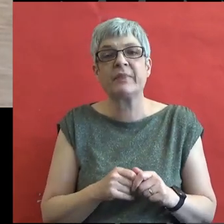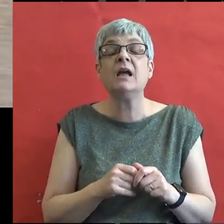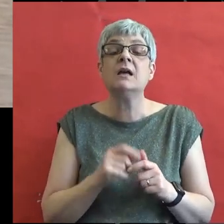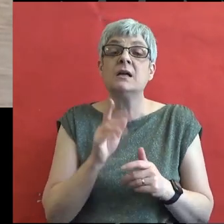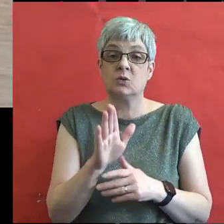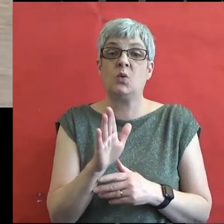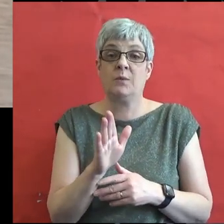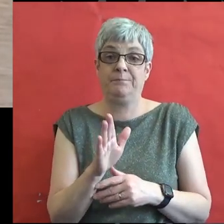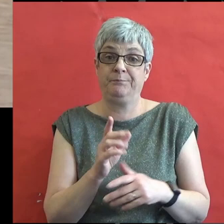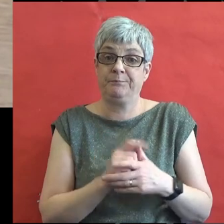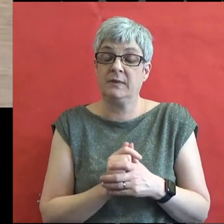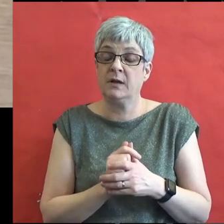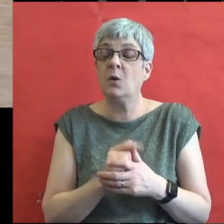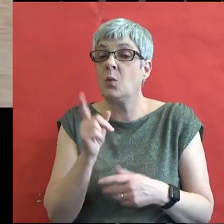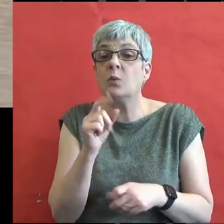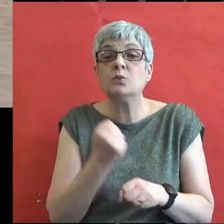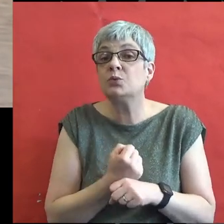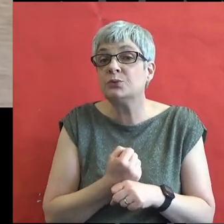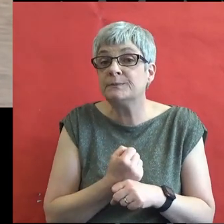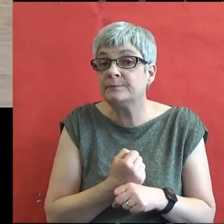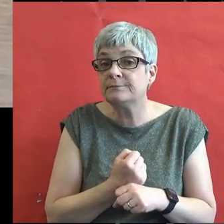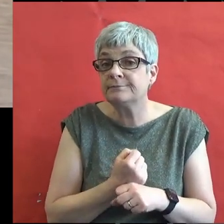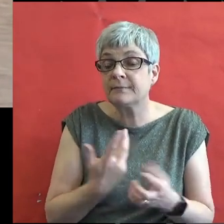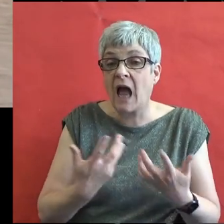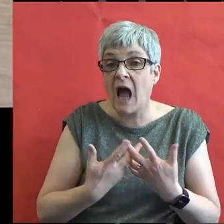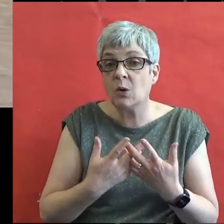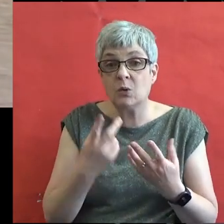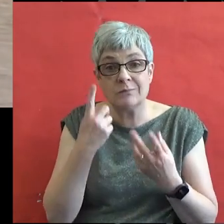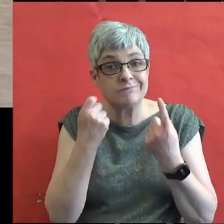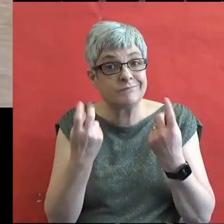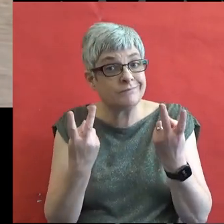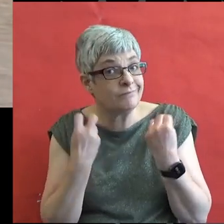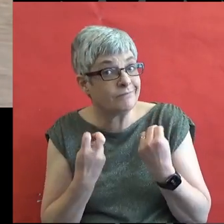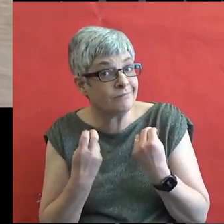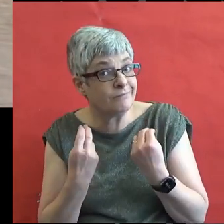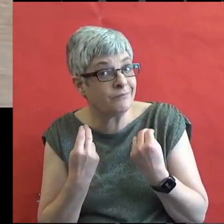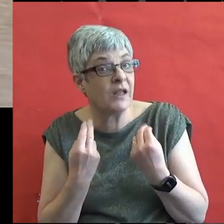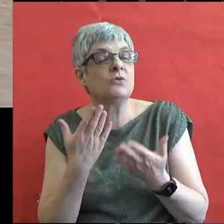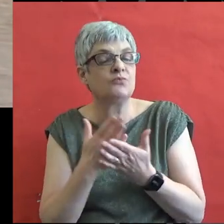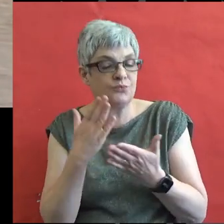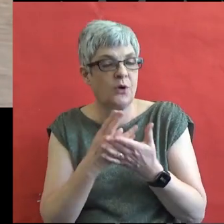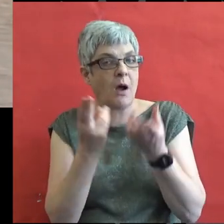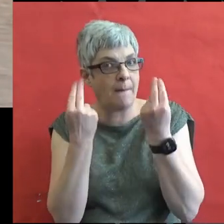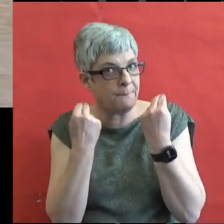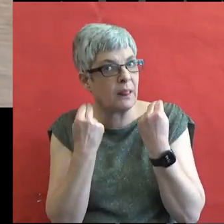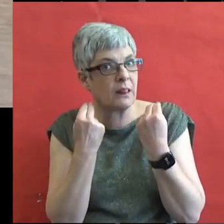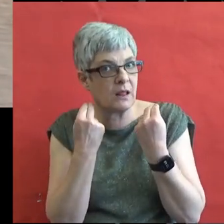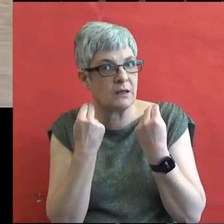So what do we need to do? How can we be humble, truly humble?